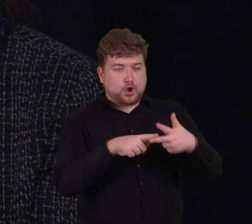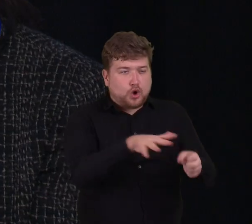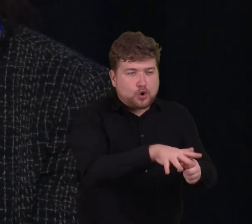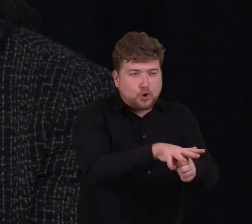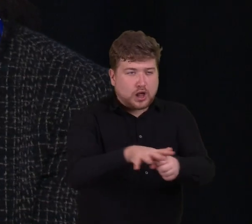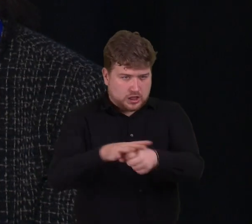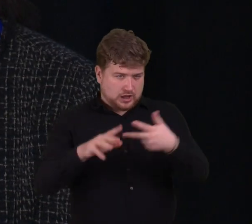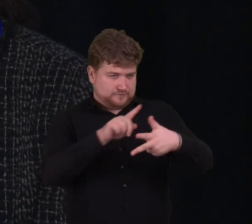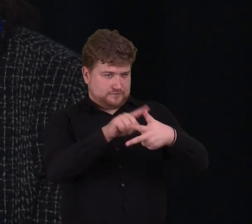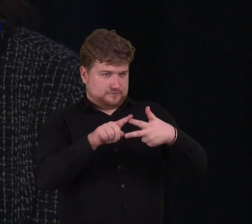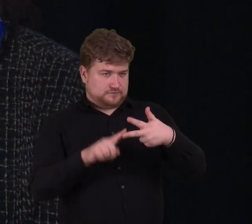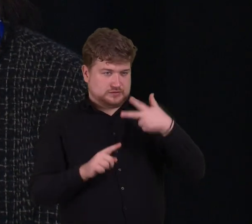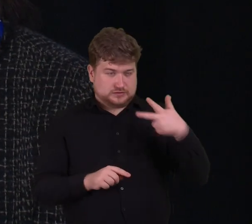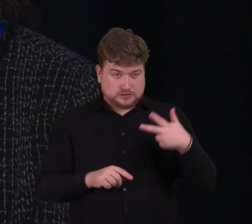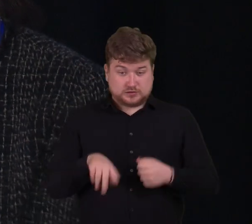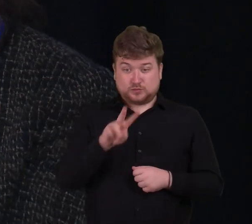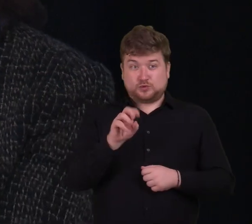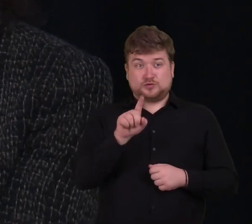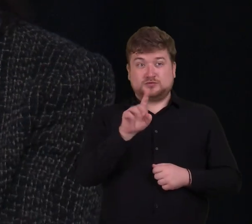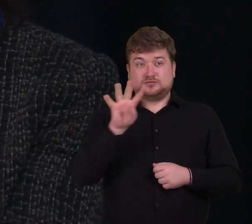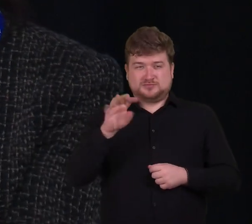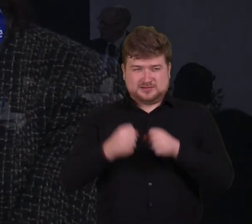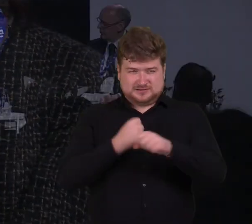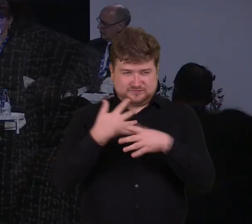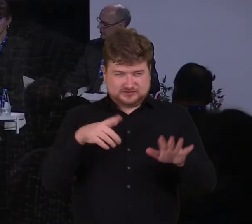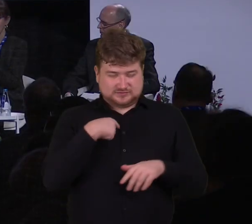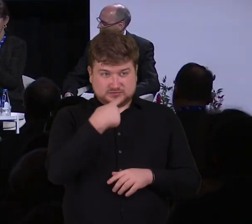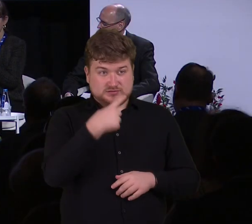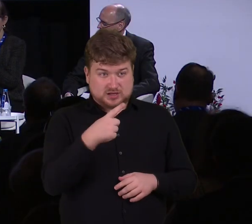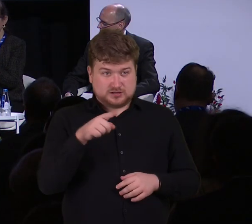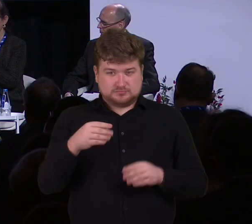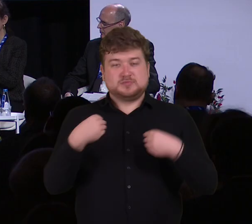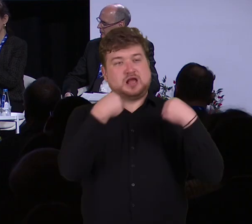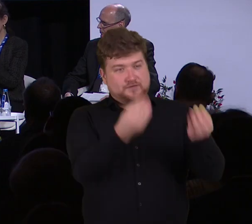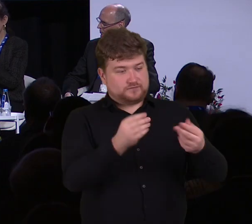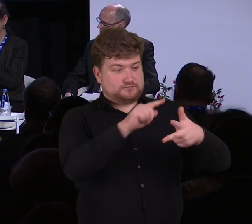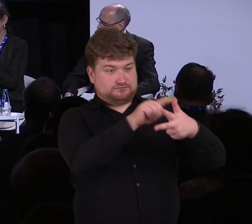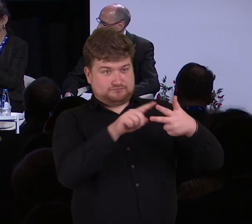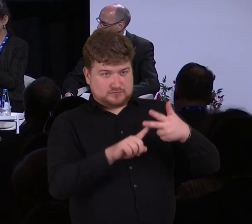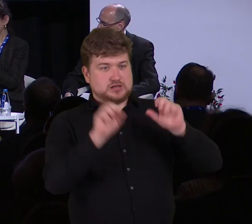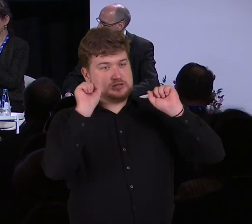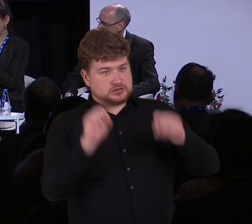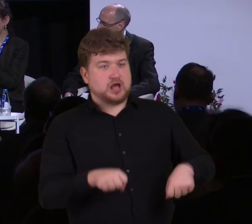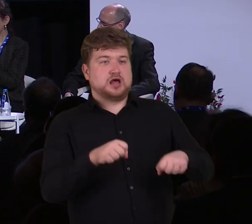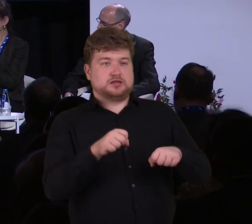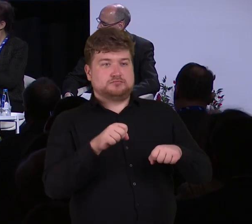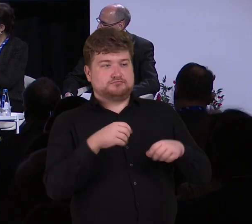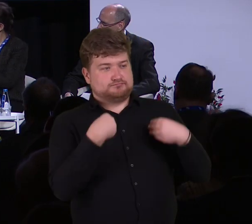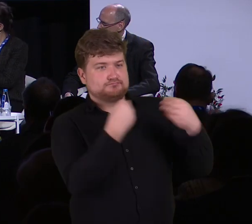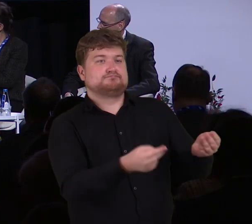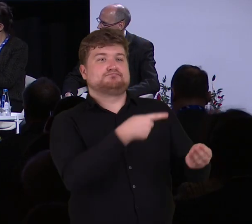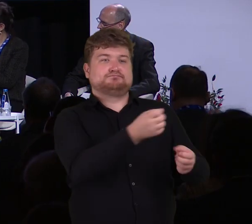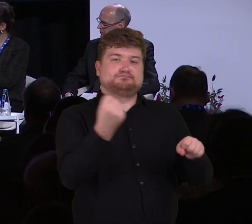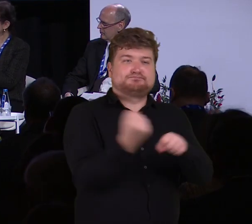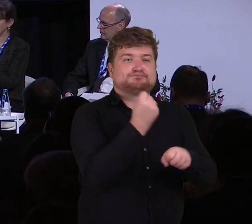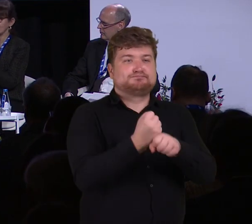and development planning to the regions. Okay. So they have they manage